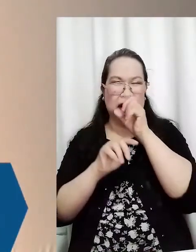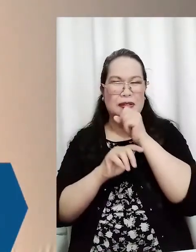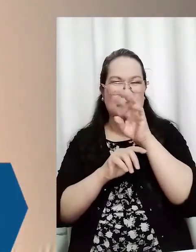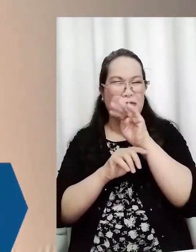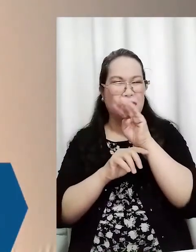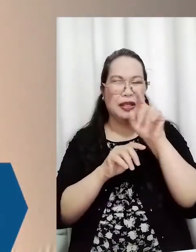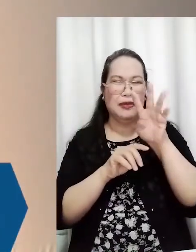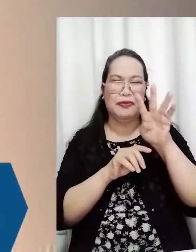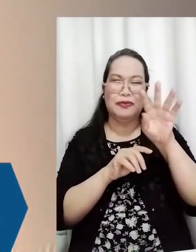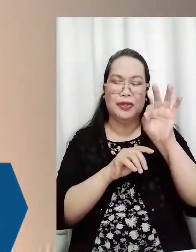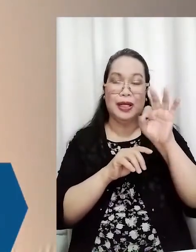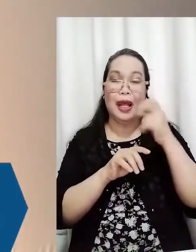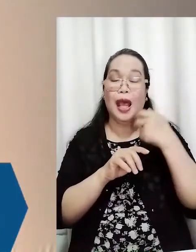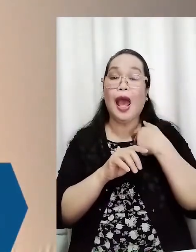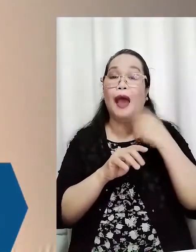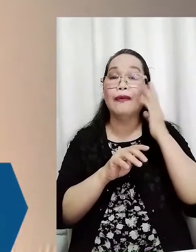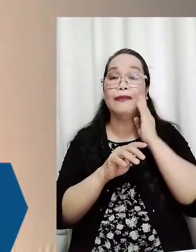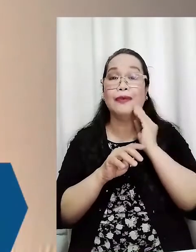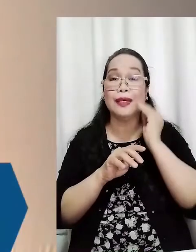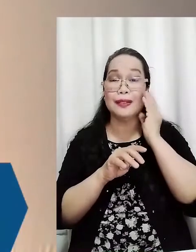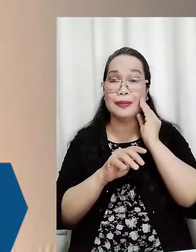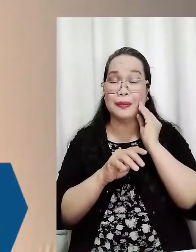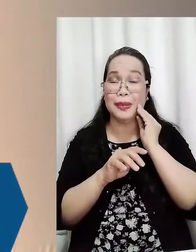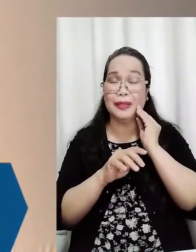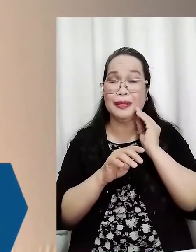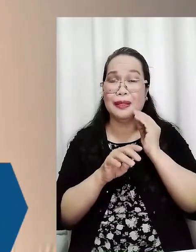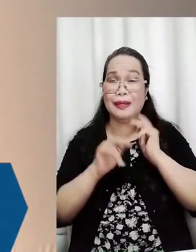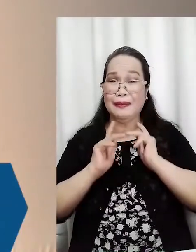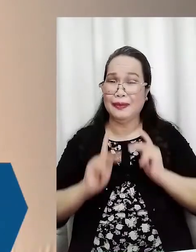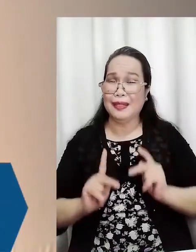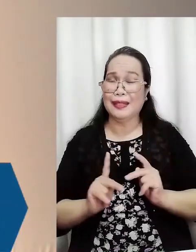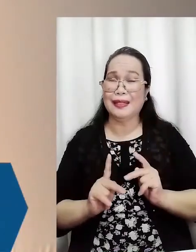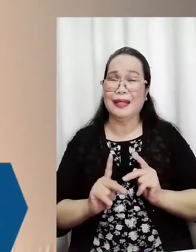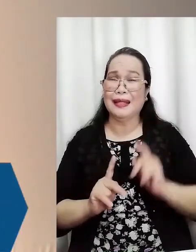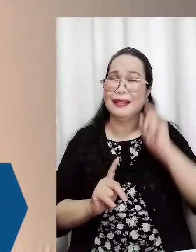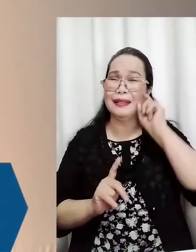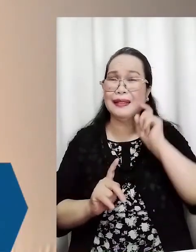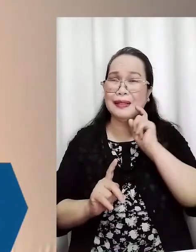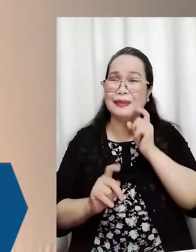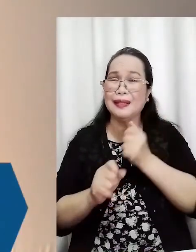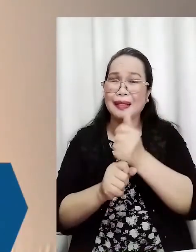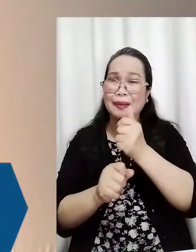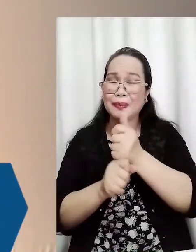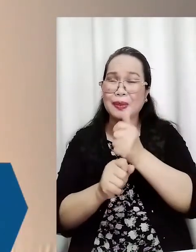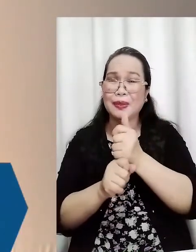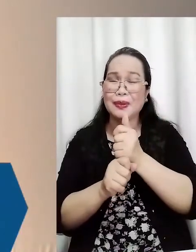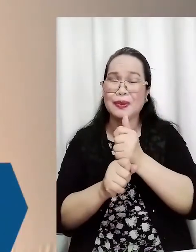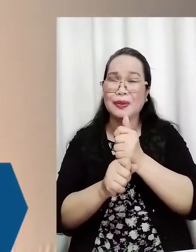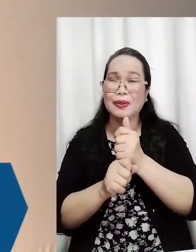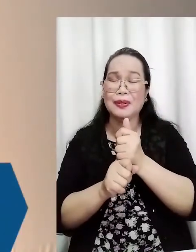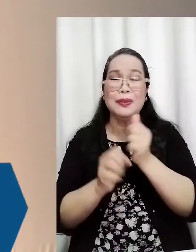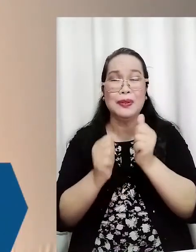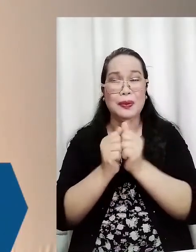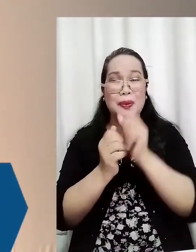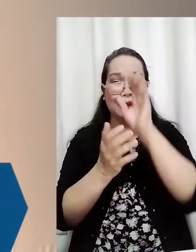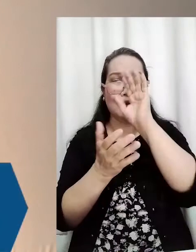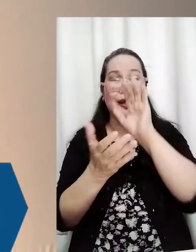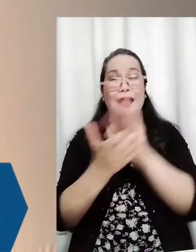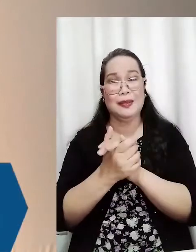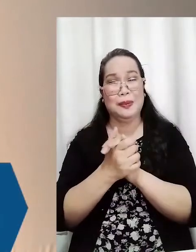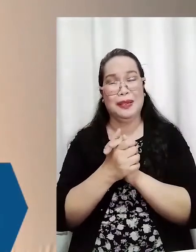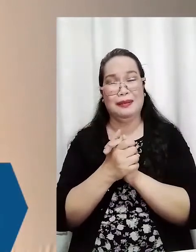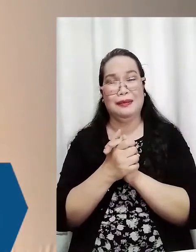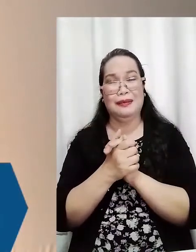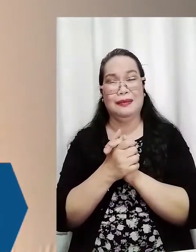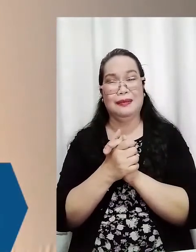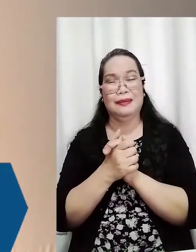physical, emotional, and sexual abuse by their partner or by their husband. Another